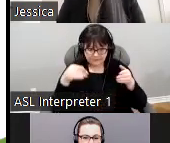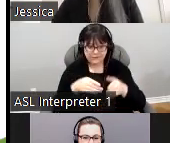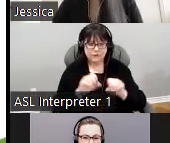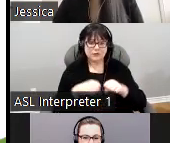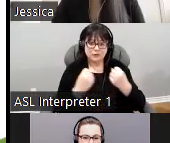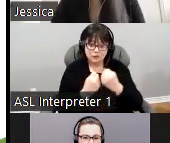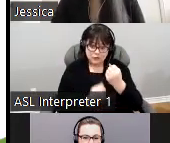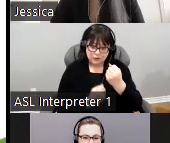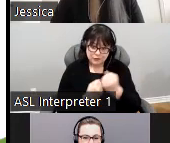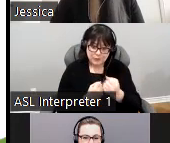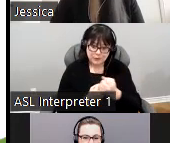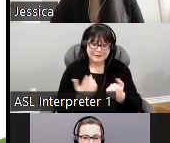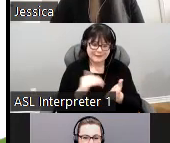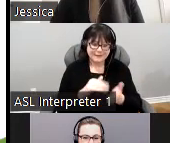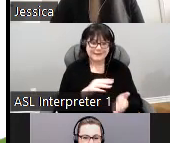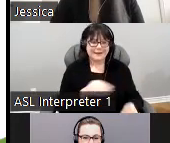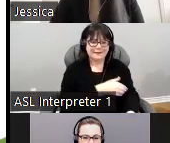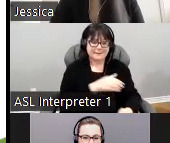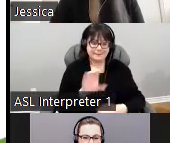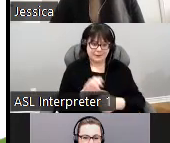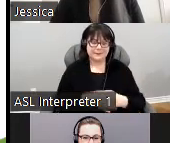and empowerment.